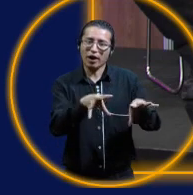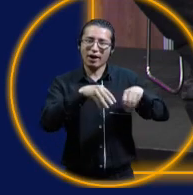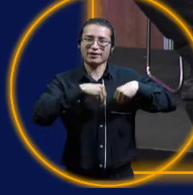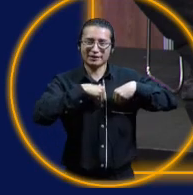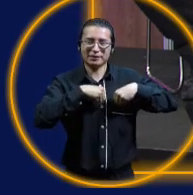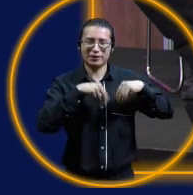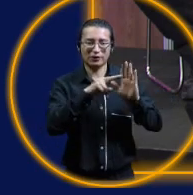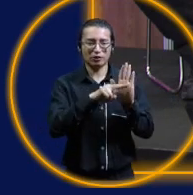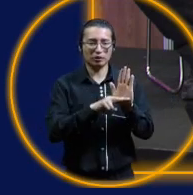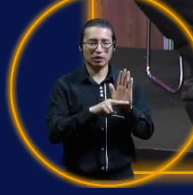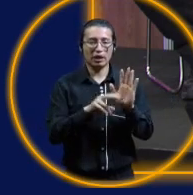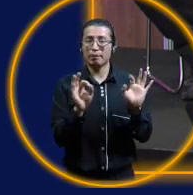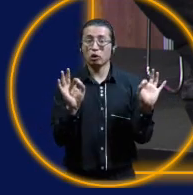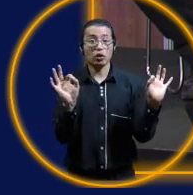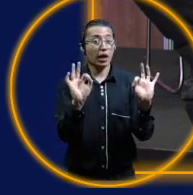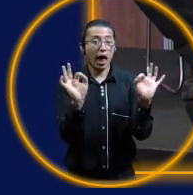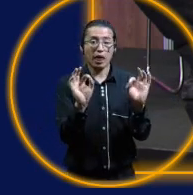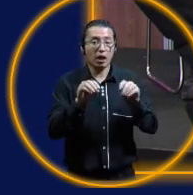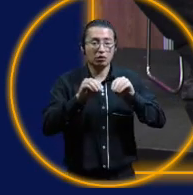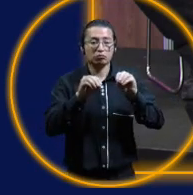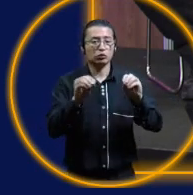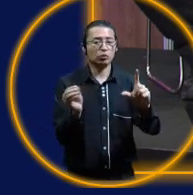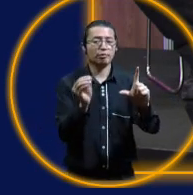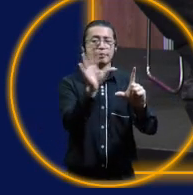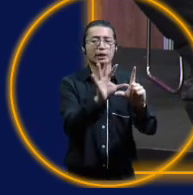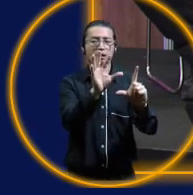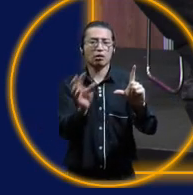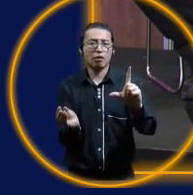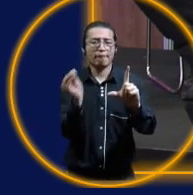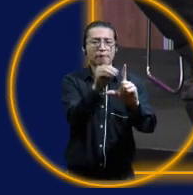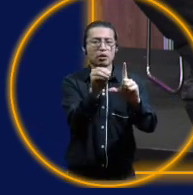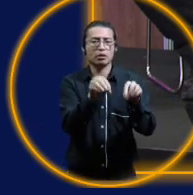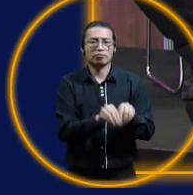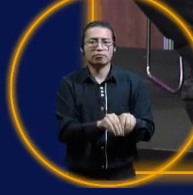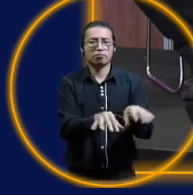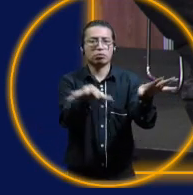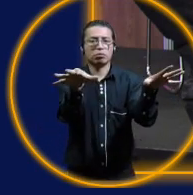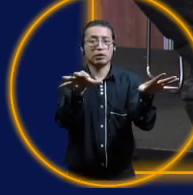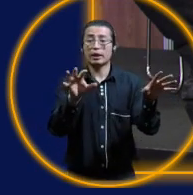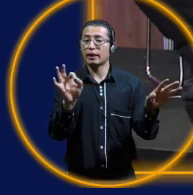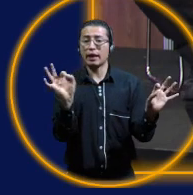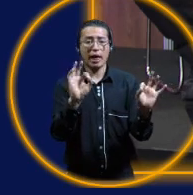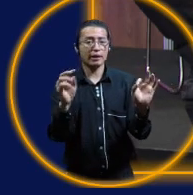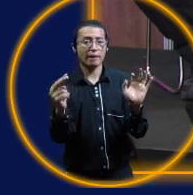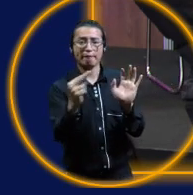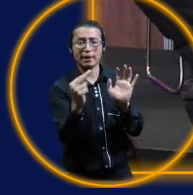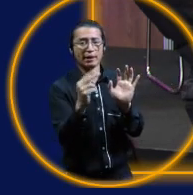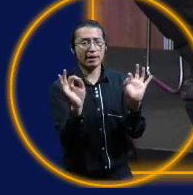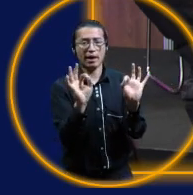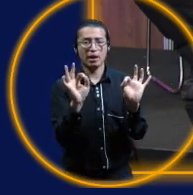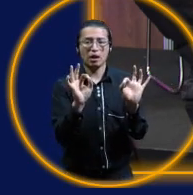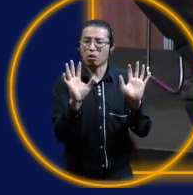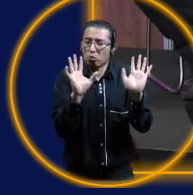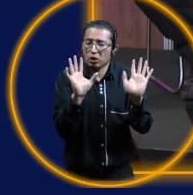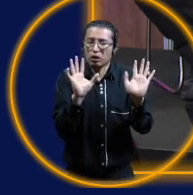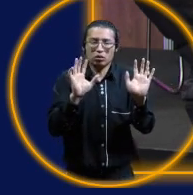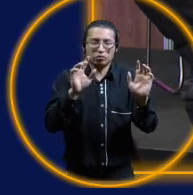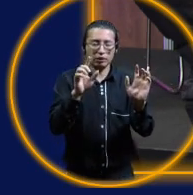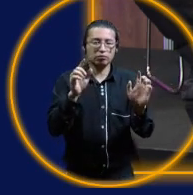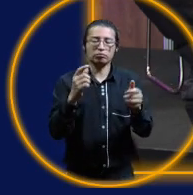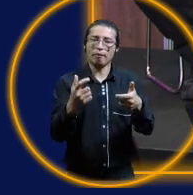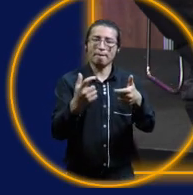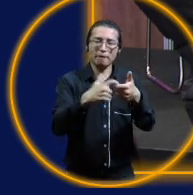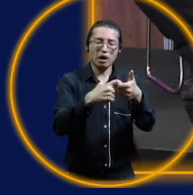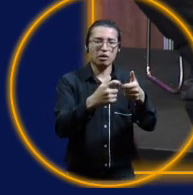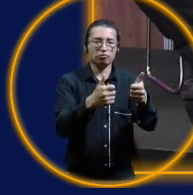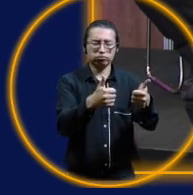nobody is watching the videos you make or whatever you end up making, you're still glad to have the record of it, the collection.